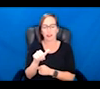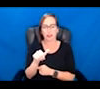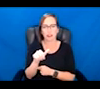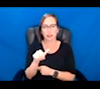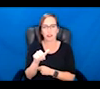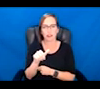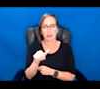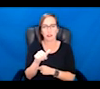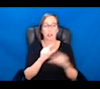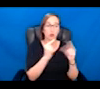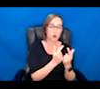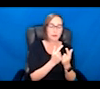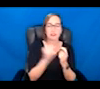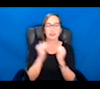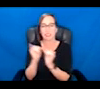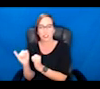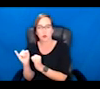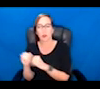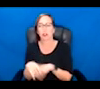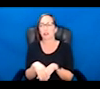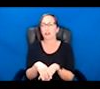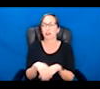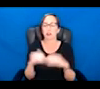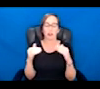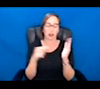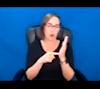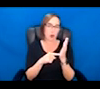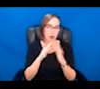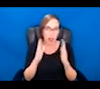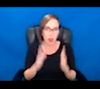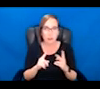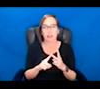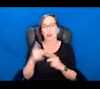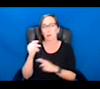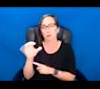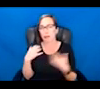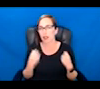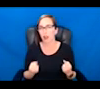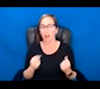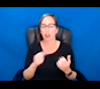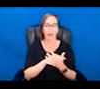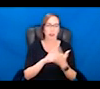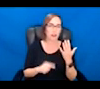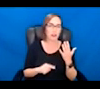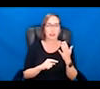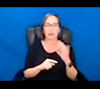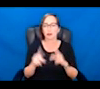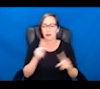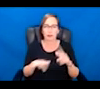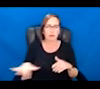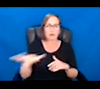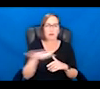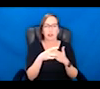groups and individual architects, affordable housing people, public health organizations and individuals, and people who are leaders